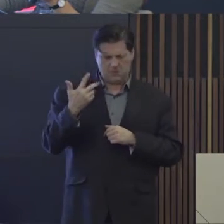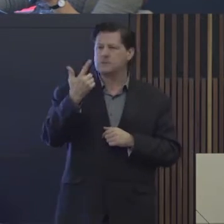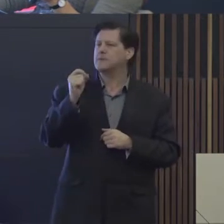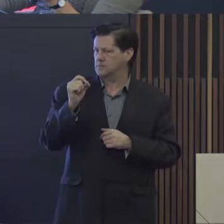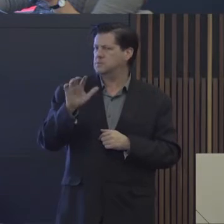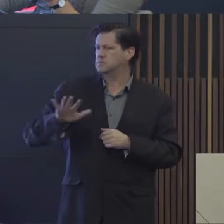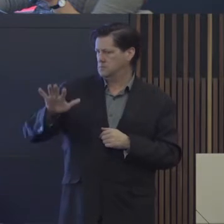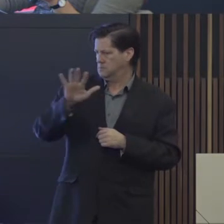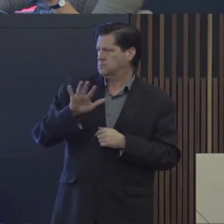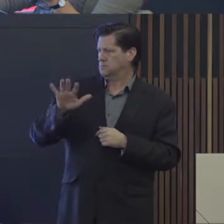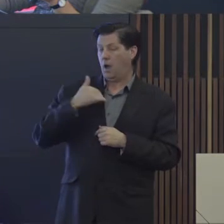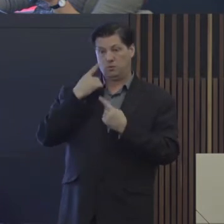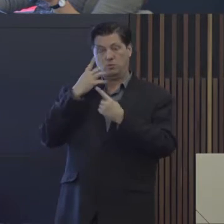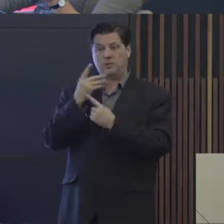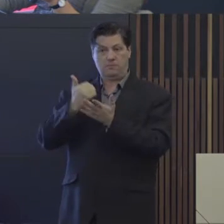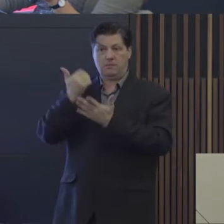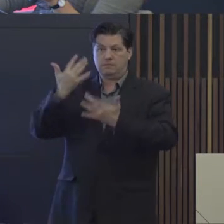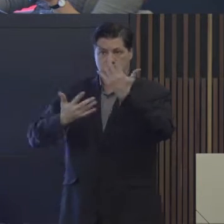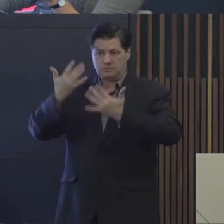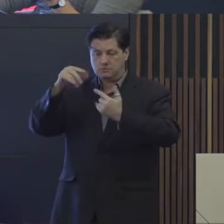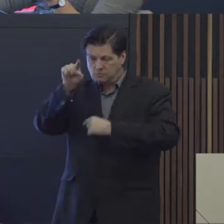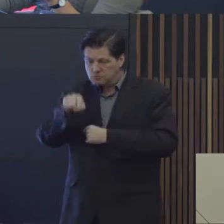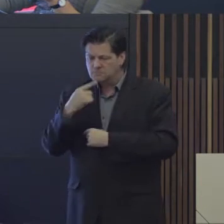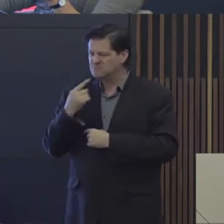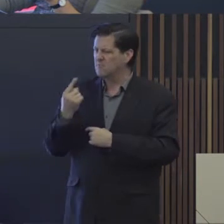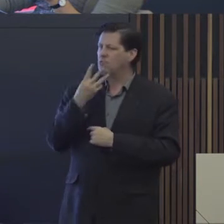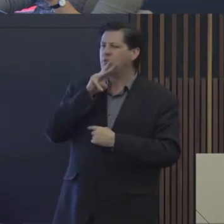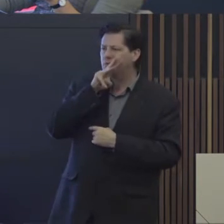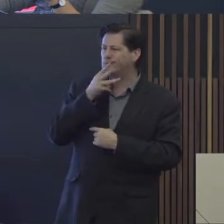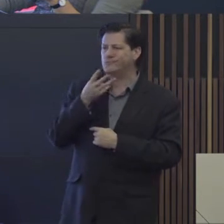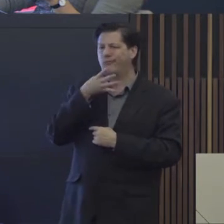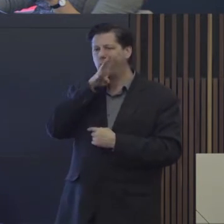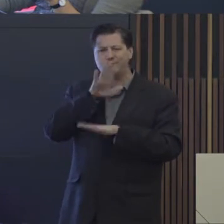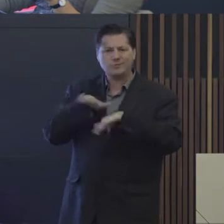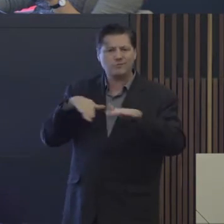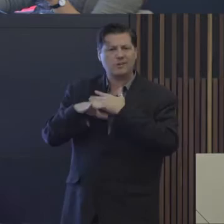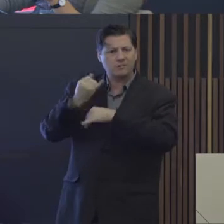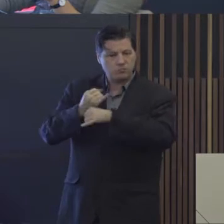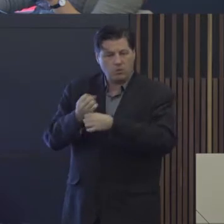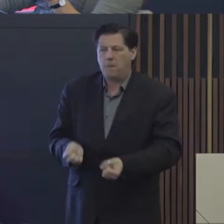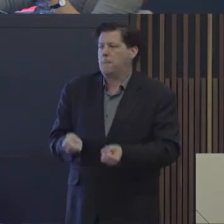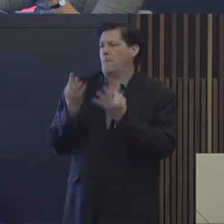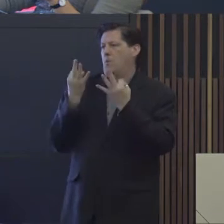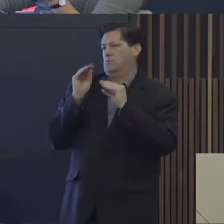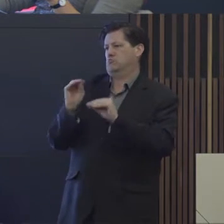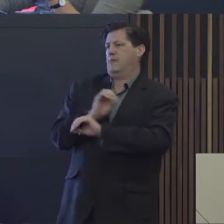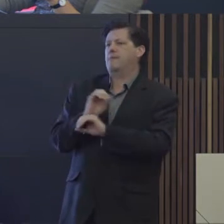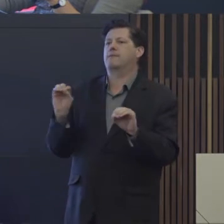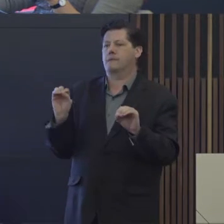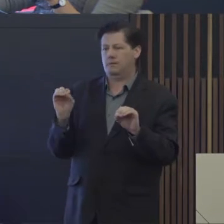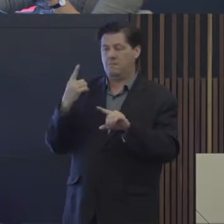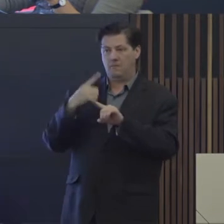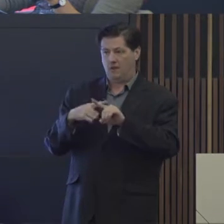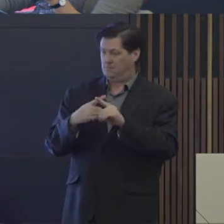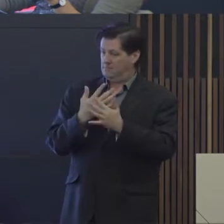1970s, some figures I looked at, there were about 300 or 400 children in institutions who received no education at all, and there was an unknown number